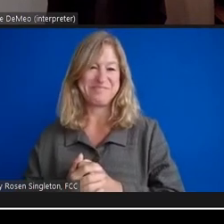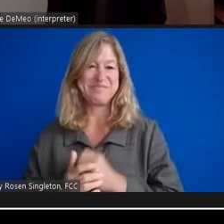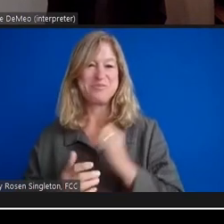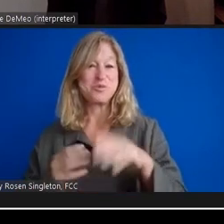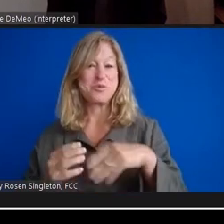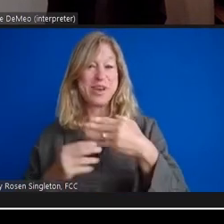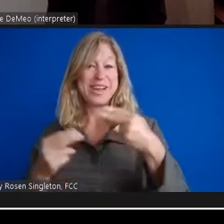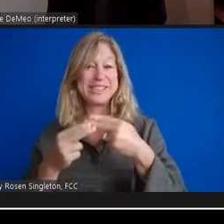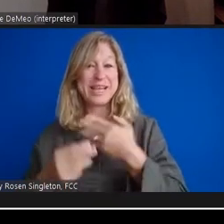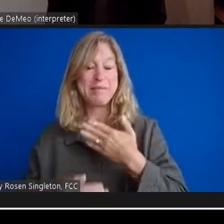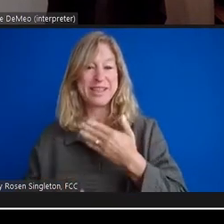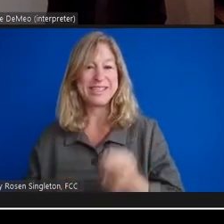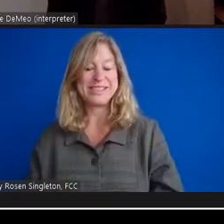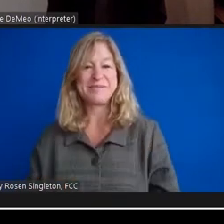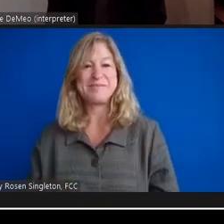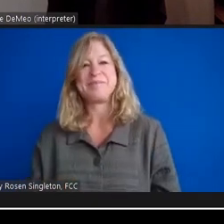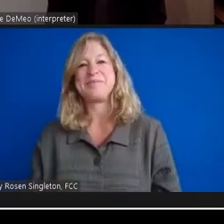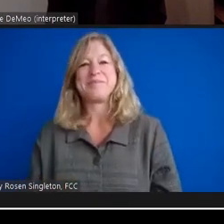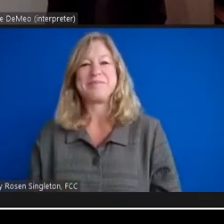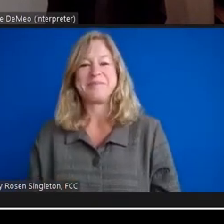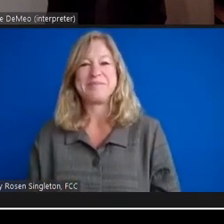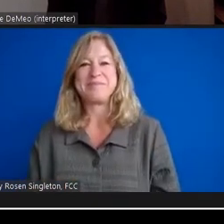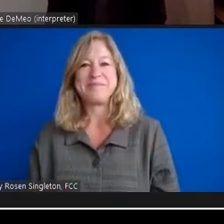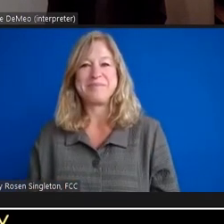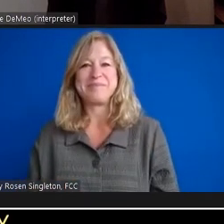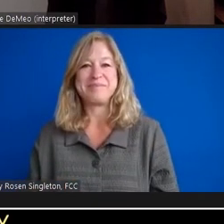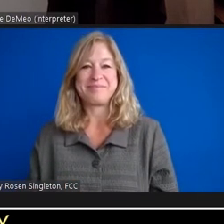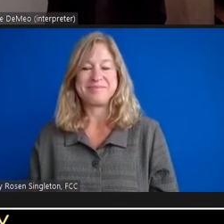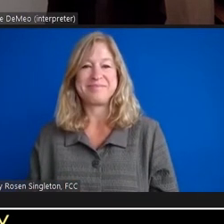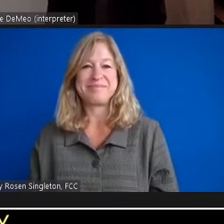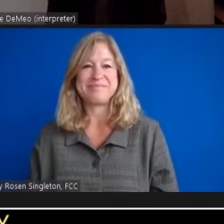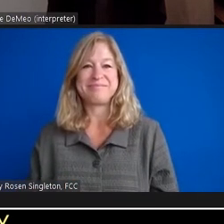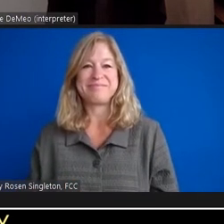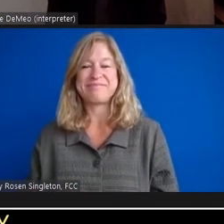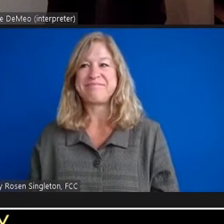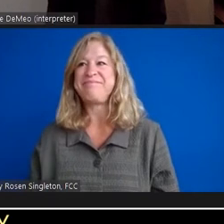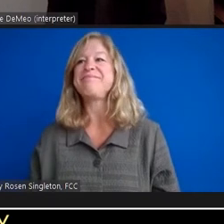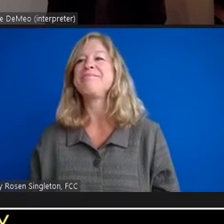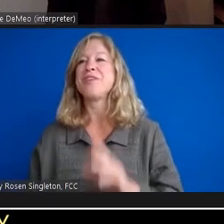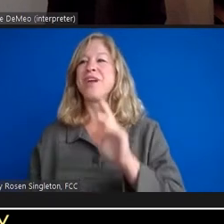answering points, or PSAPs. So we go to the next slide, please.